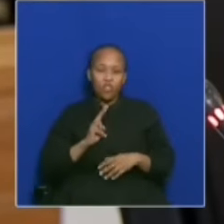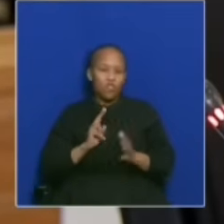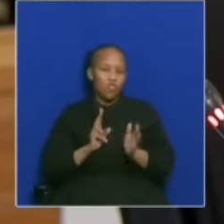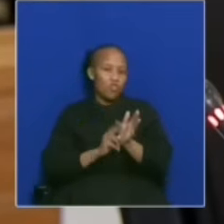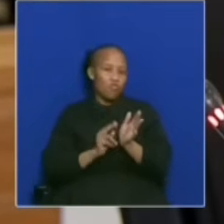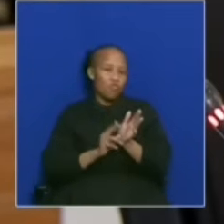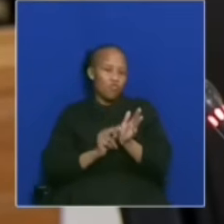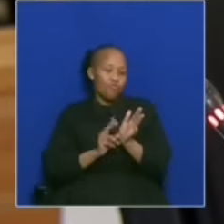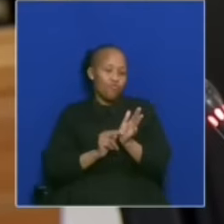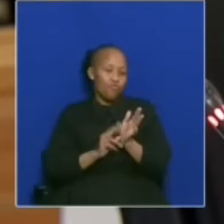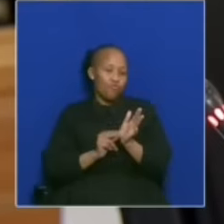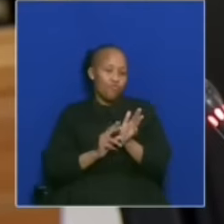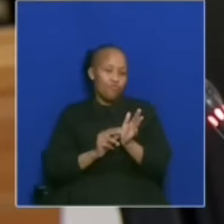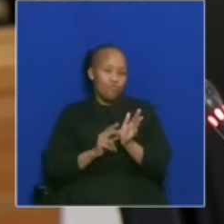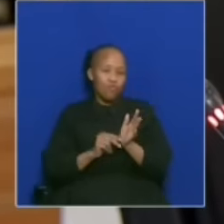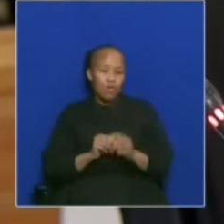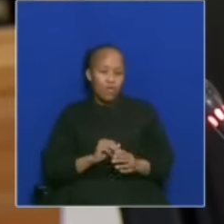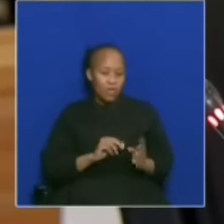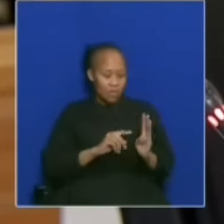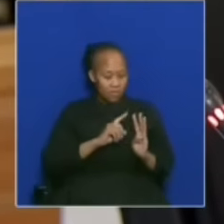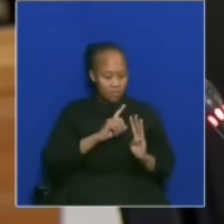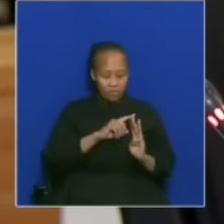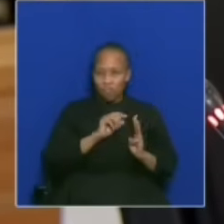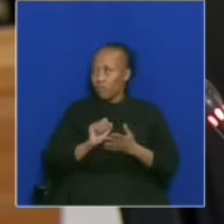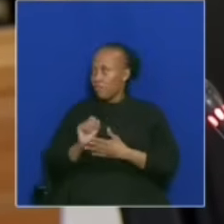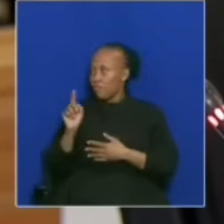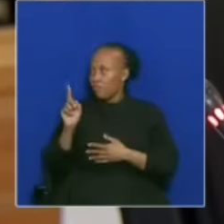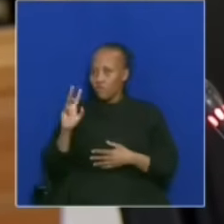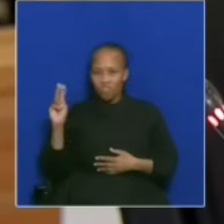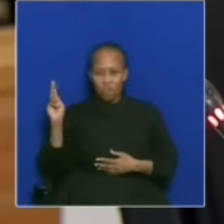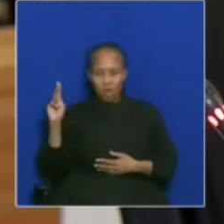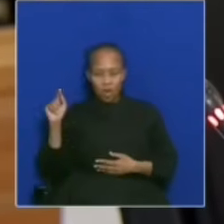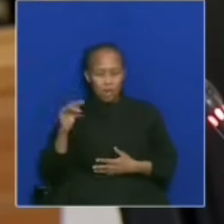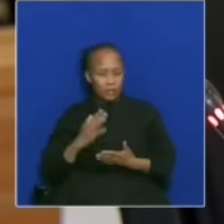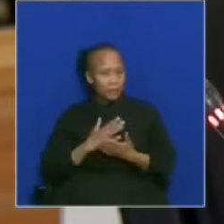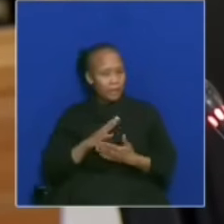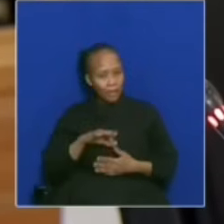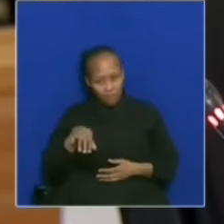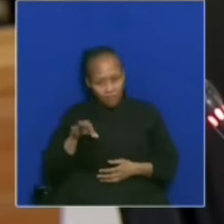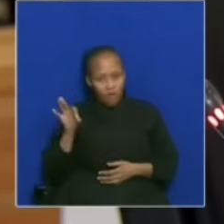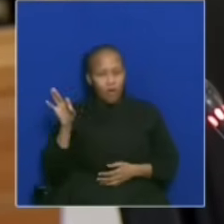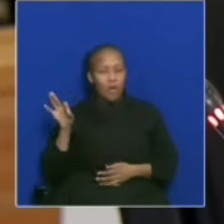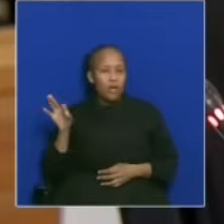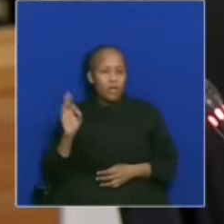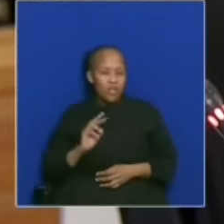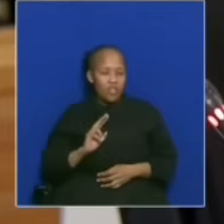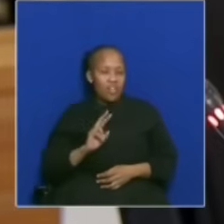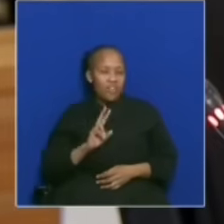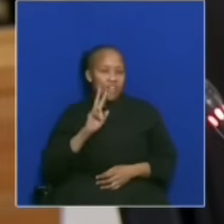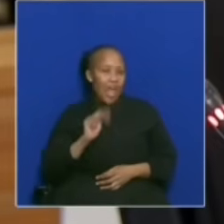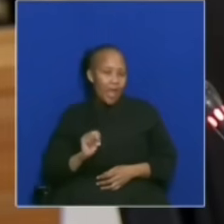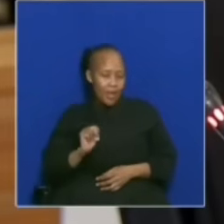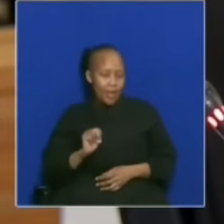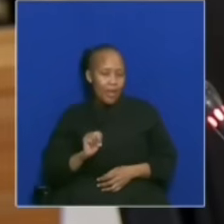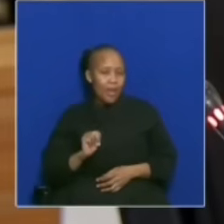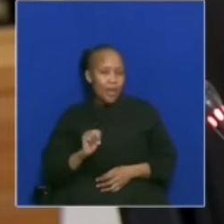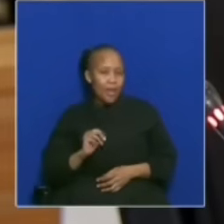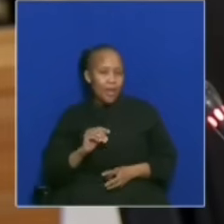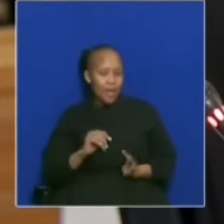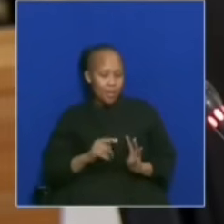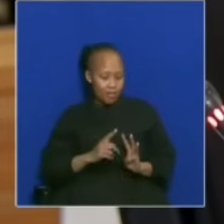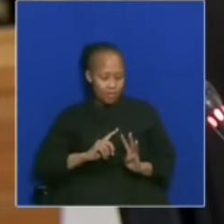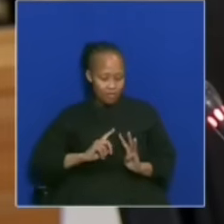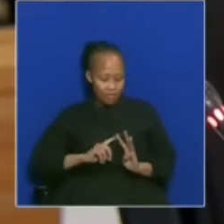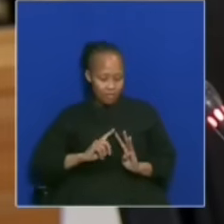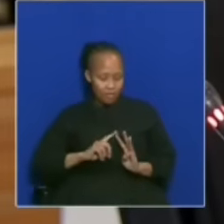Khan, some of which are forwarded voice notes that Mr. Ptorius has sent to Mr.